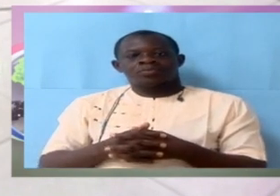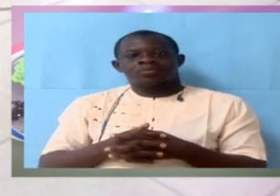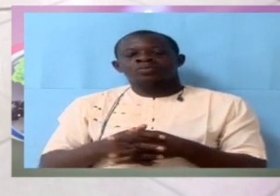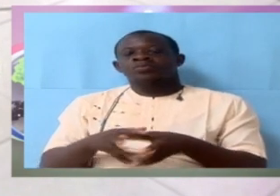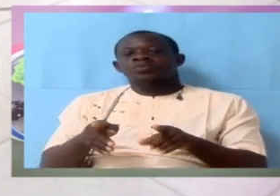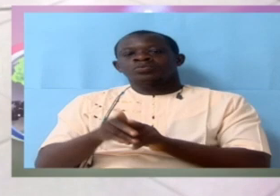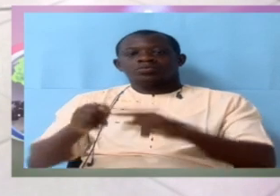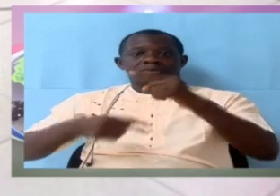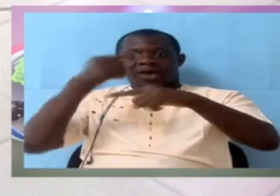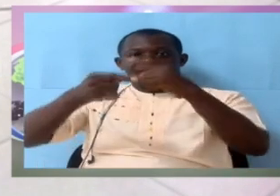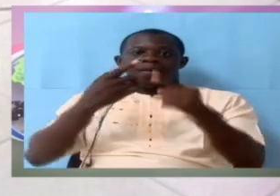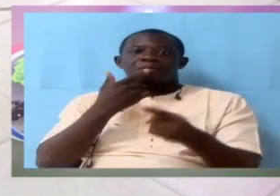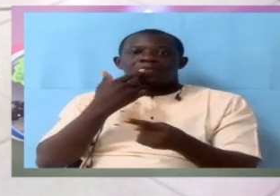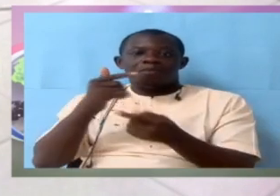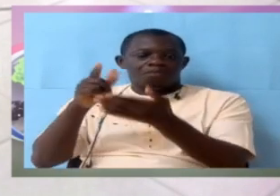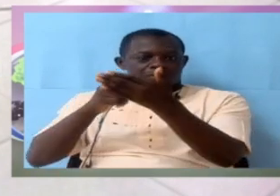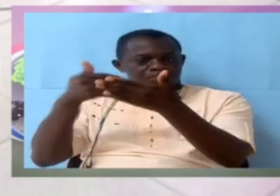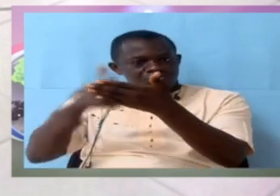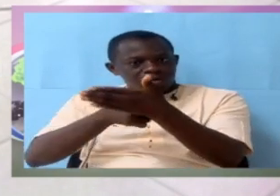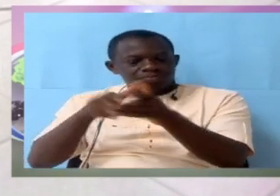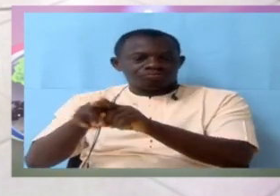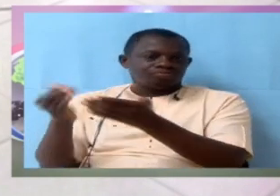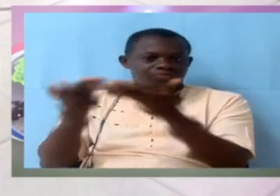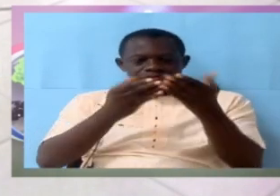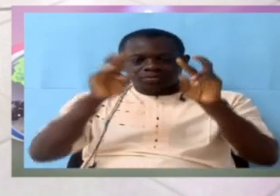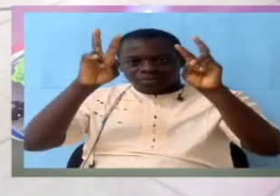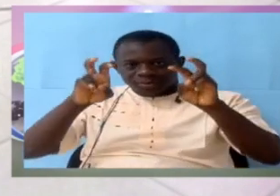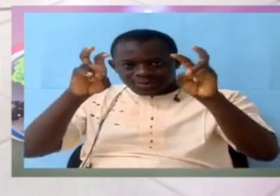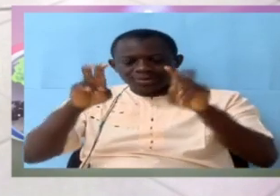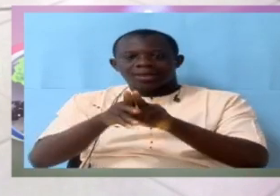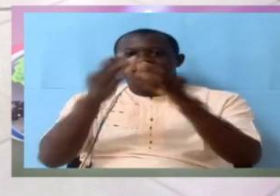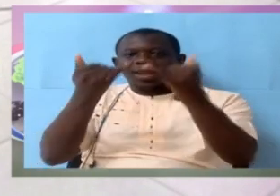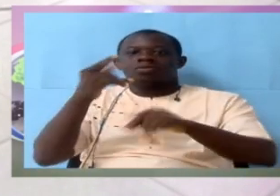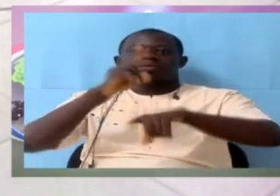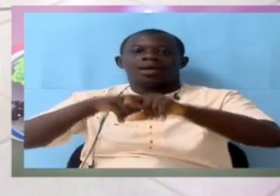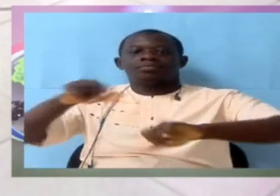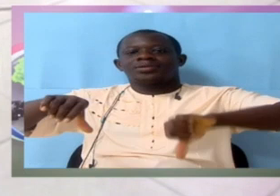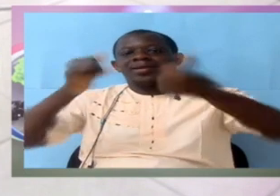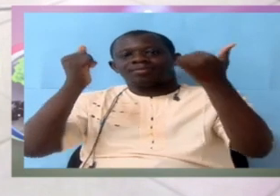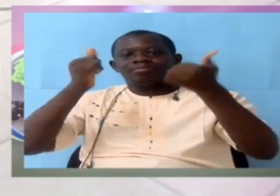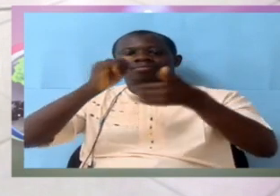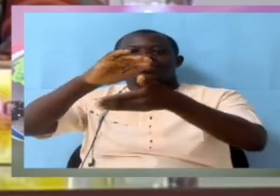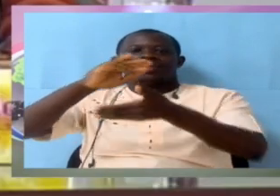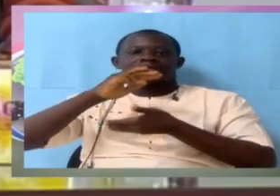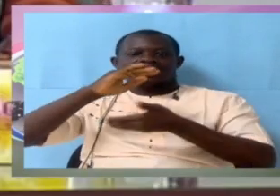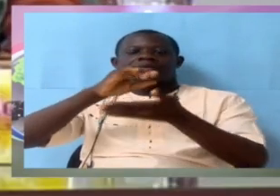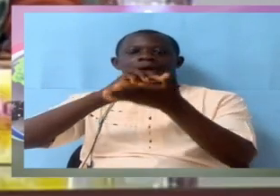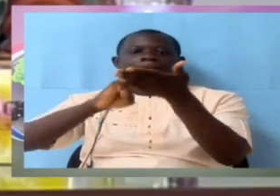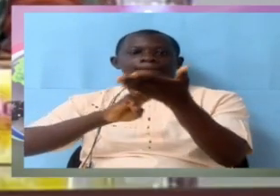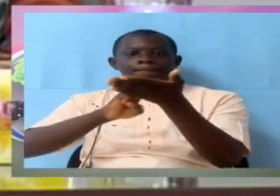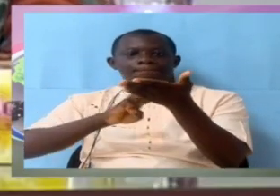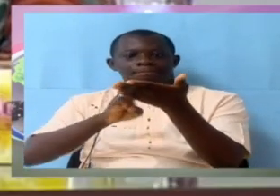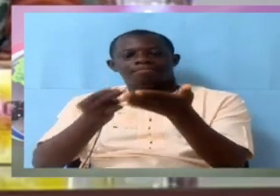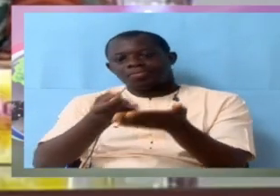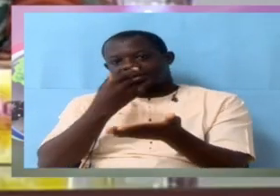After those blood samples were tested, that's the time we start taking the medicine. So when your samples are